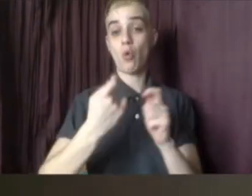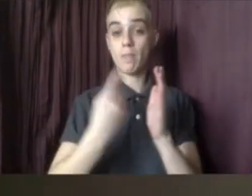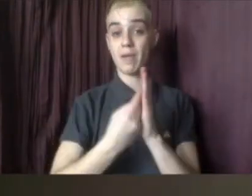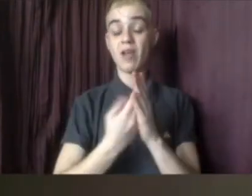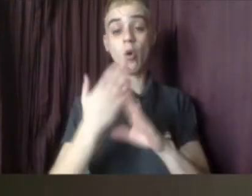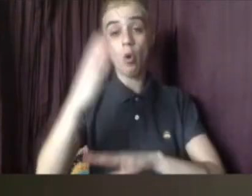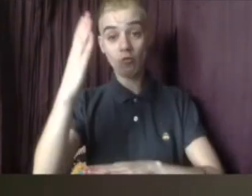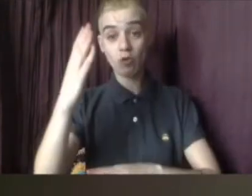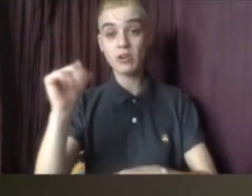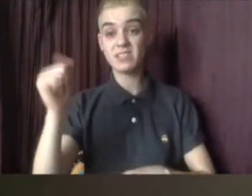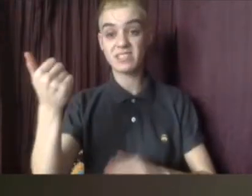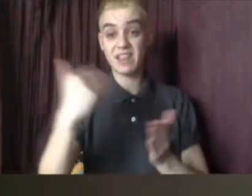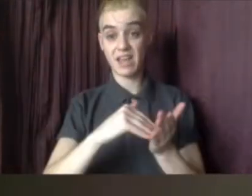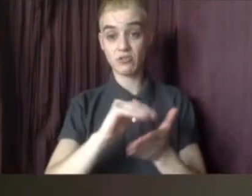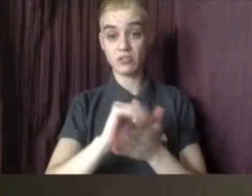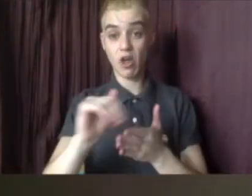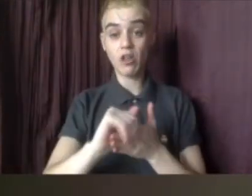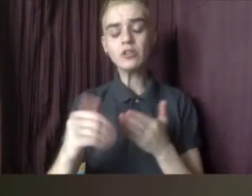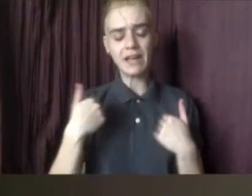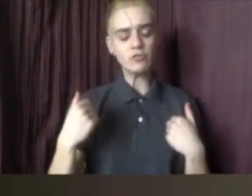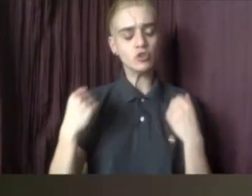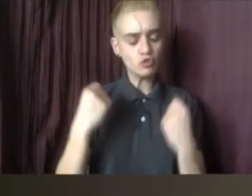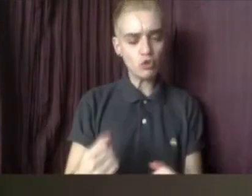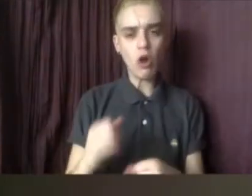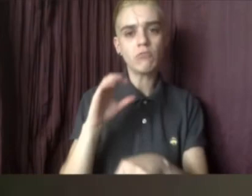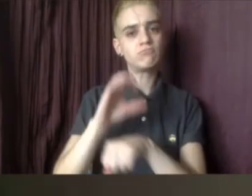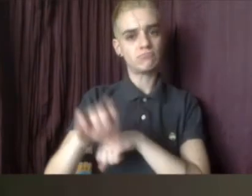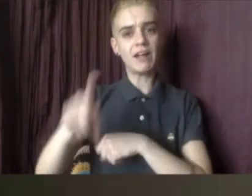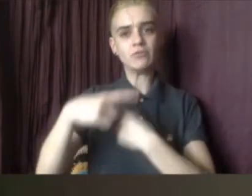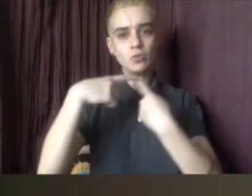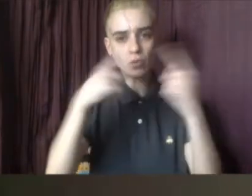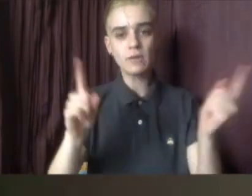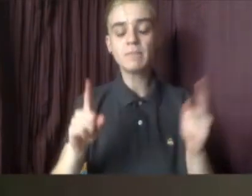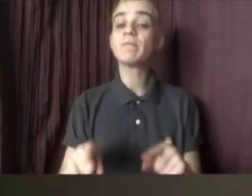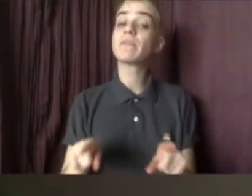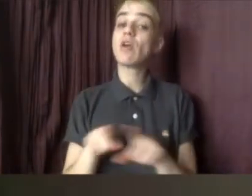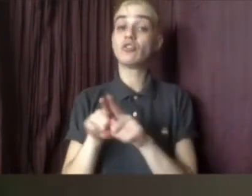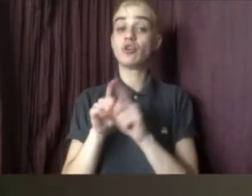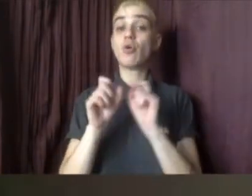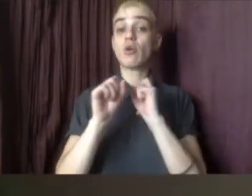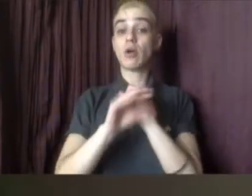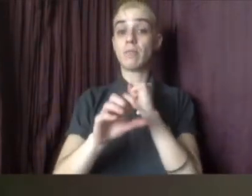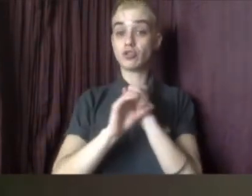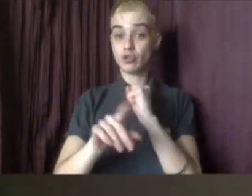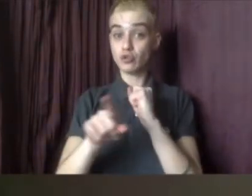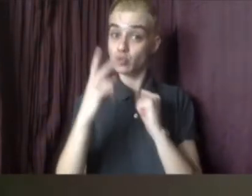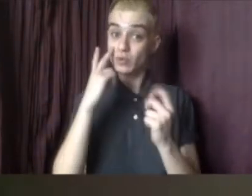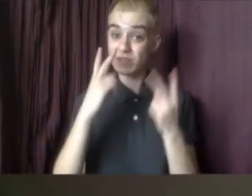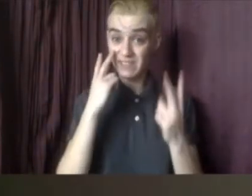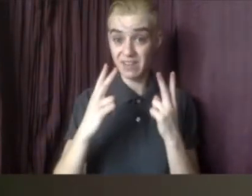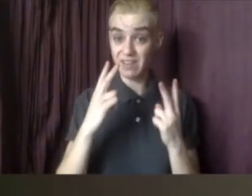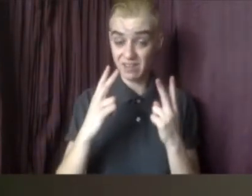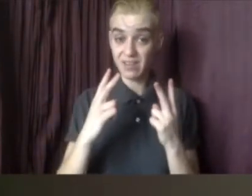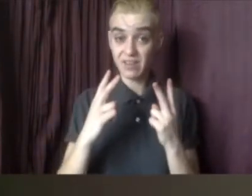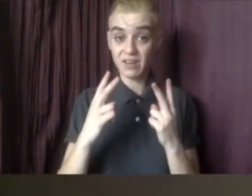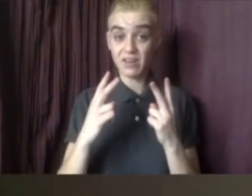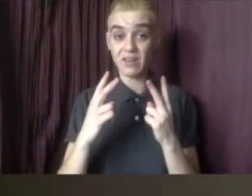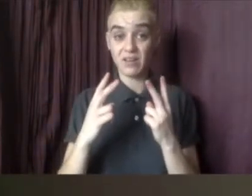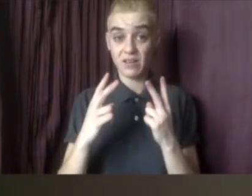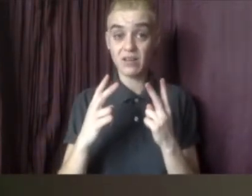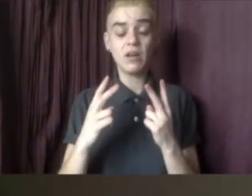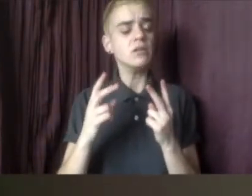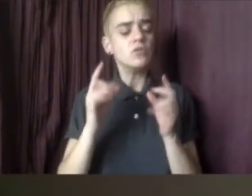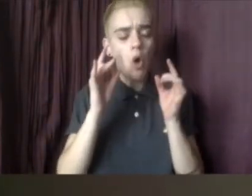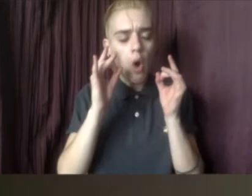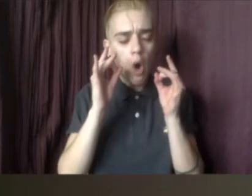commercials and where they're coming from. So there's a measure of transparency that actually the Supreme Court pointed to in the Citizens